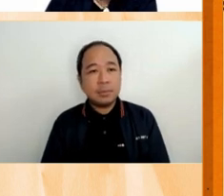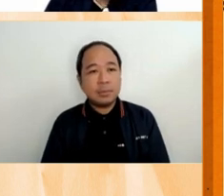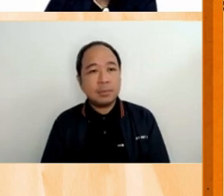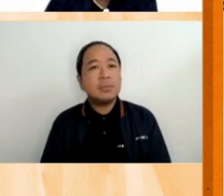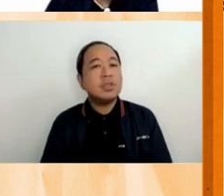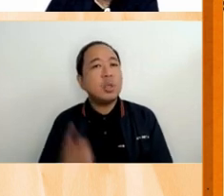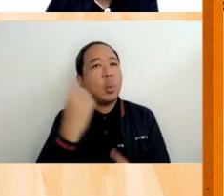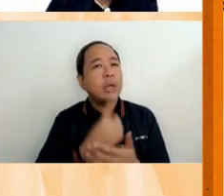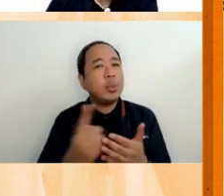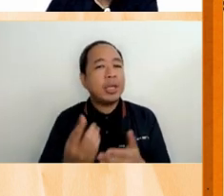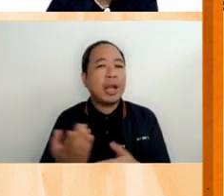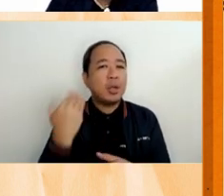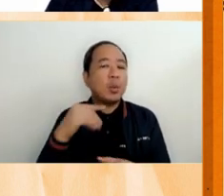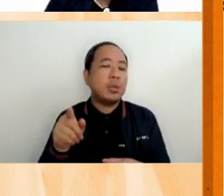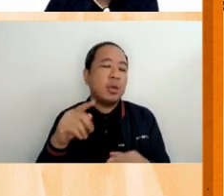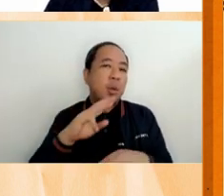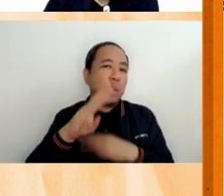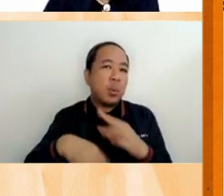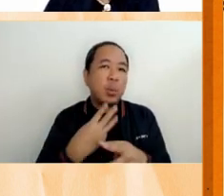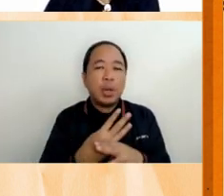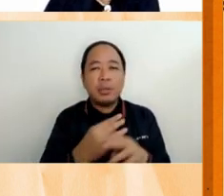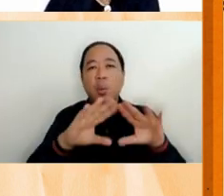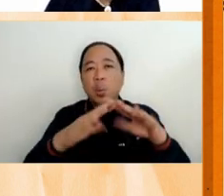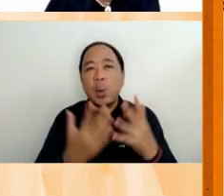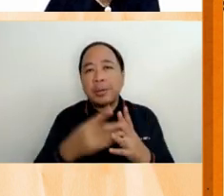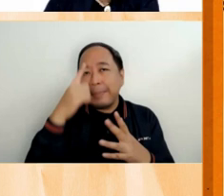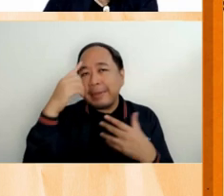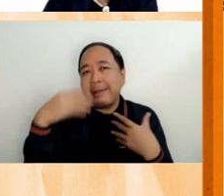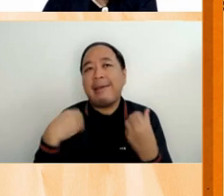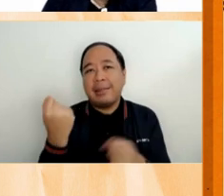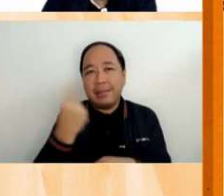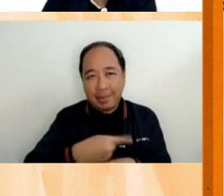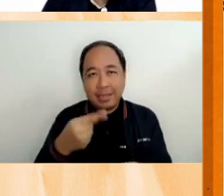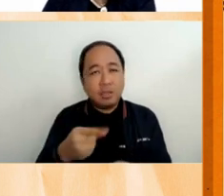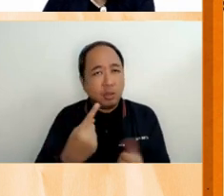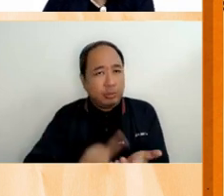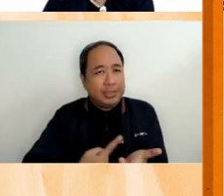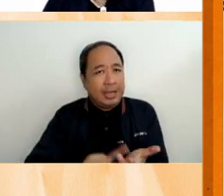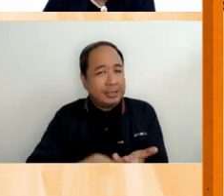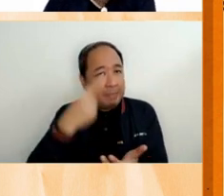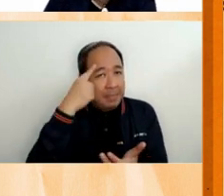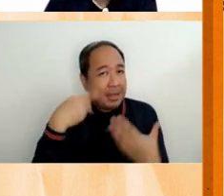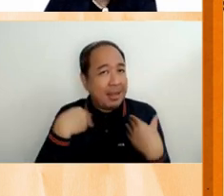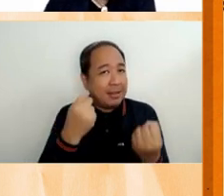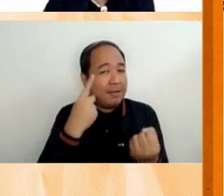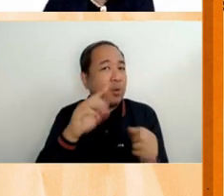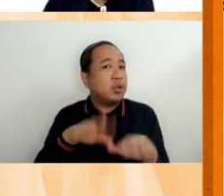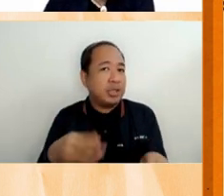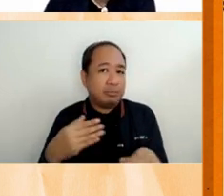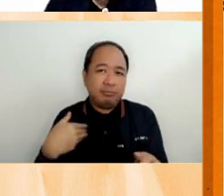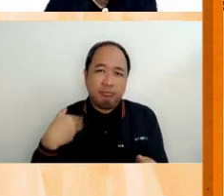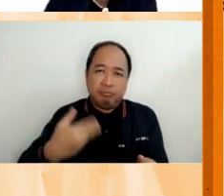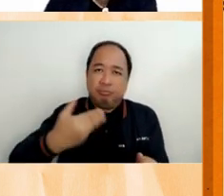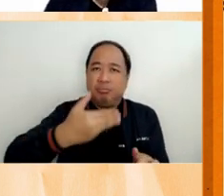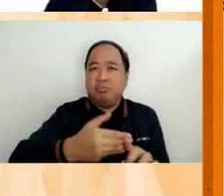weeks of Ako Para sa Bata. And we know how our children face new challenges post-pandemic, if I may